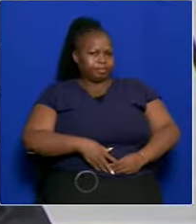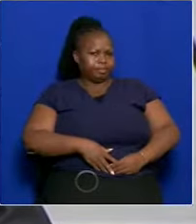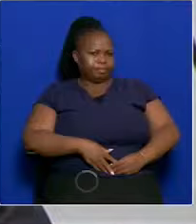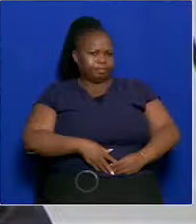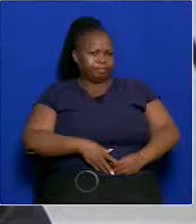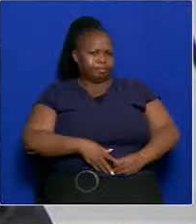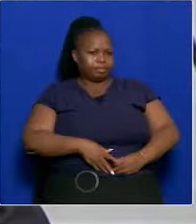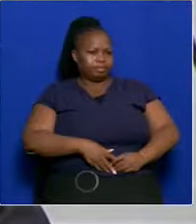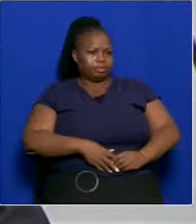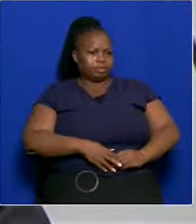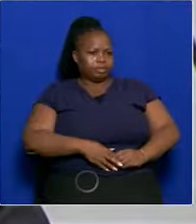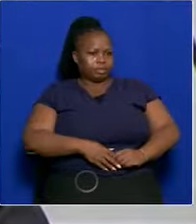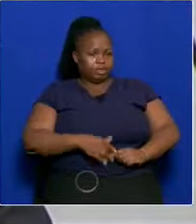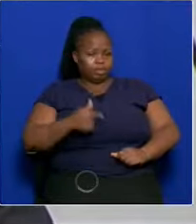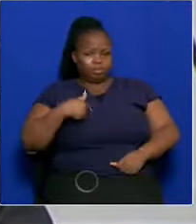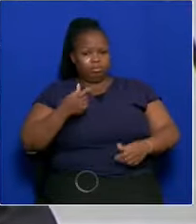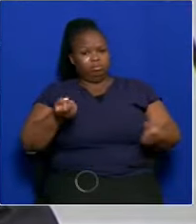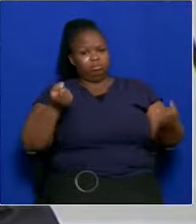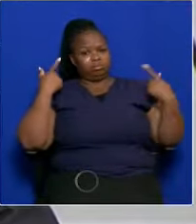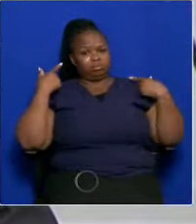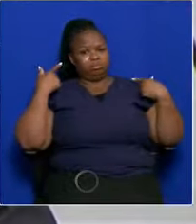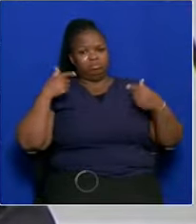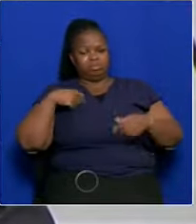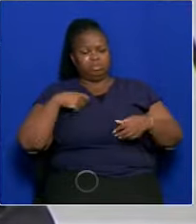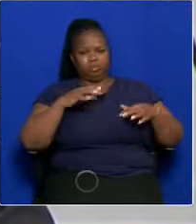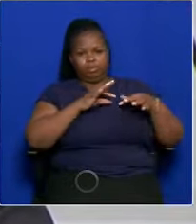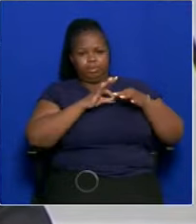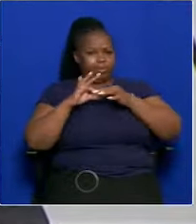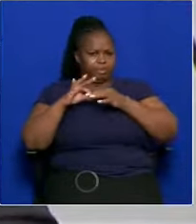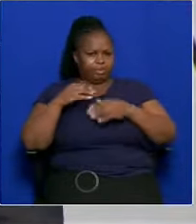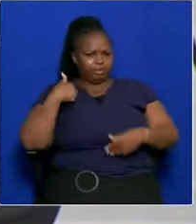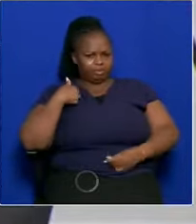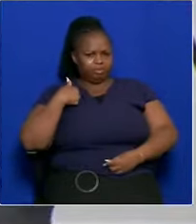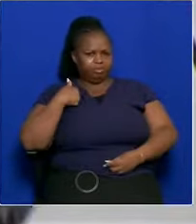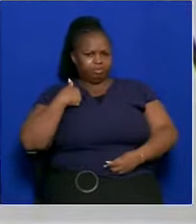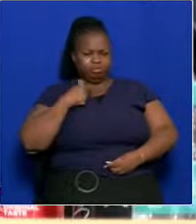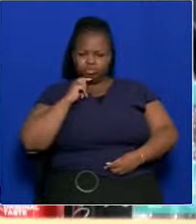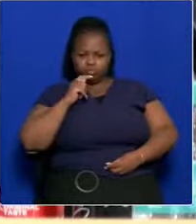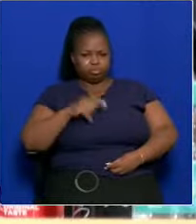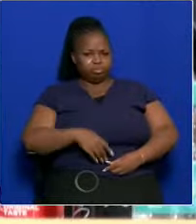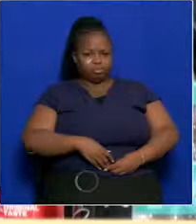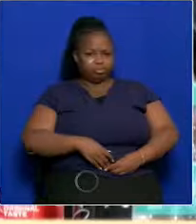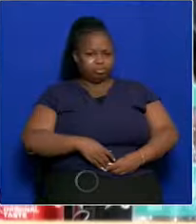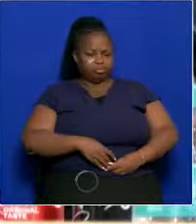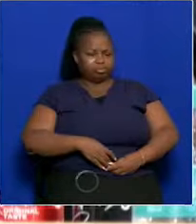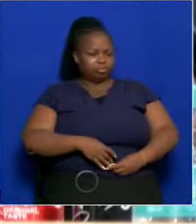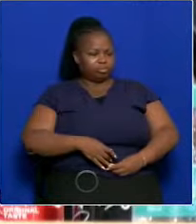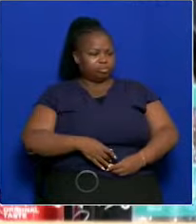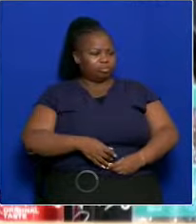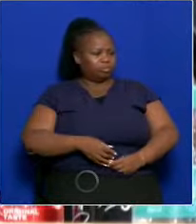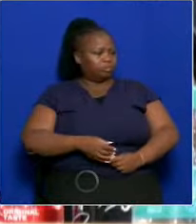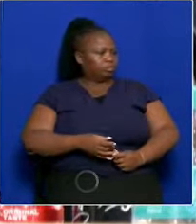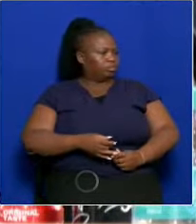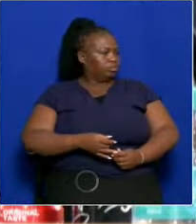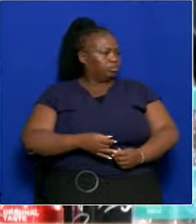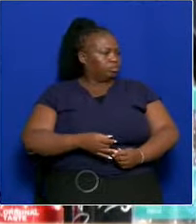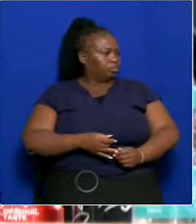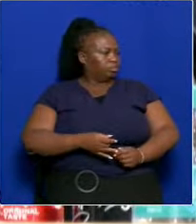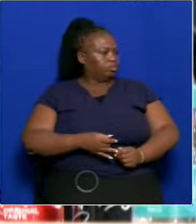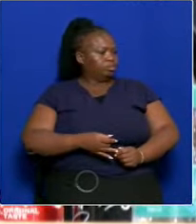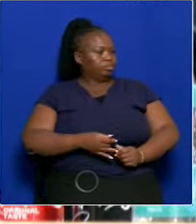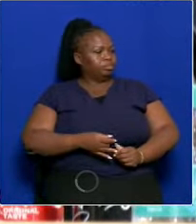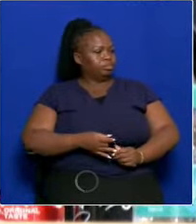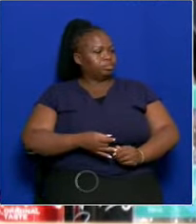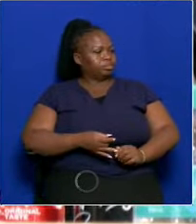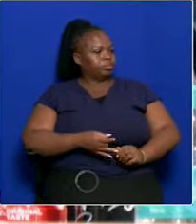don't understand how does this relate to me, really. General, my proposition is that if you look at all